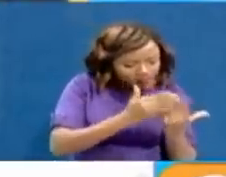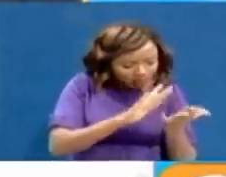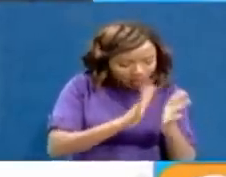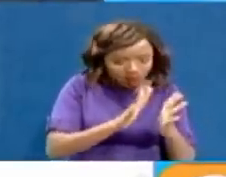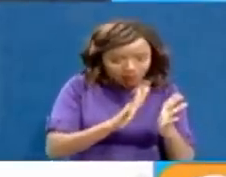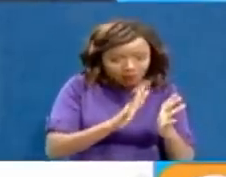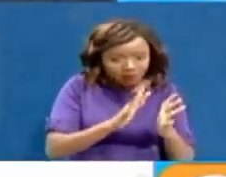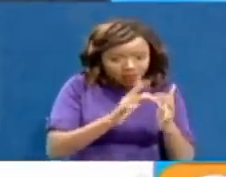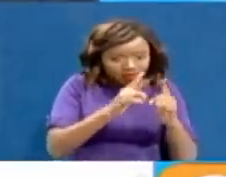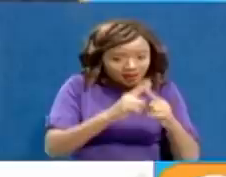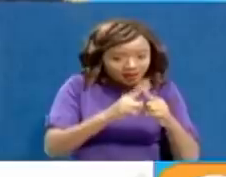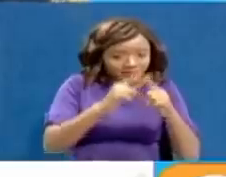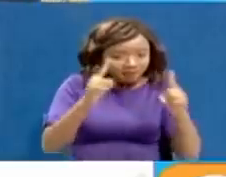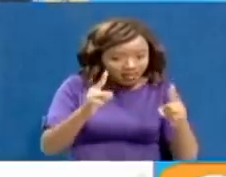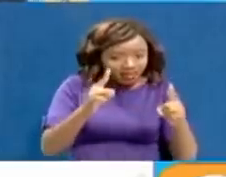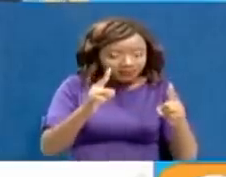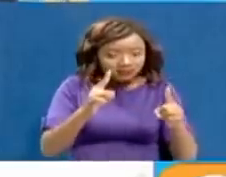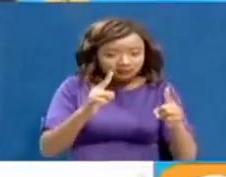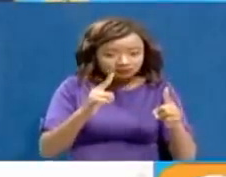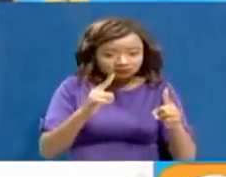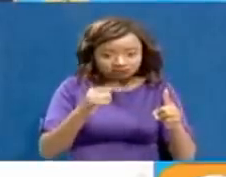I want to inform the country